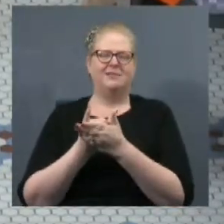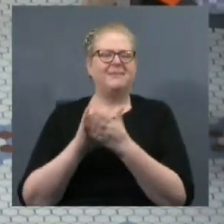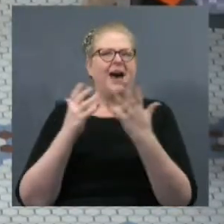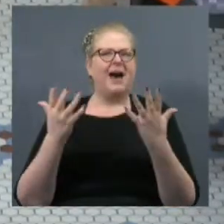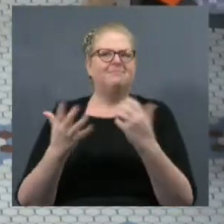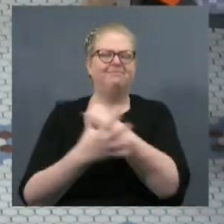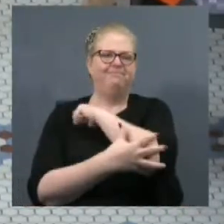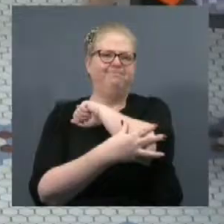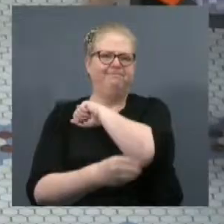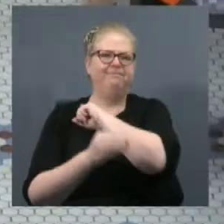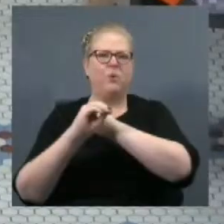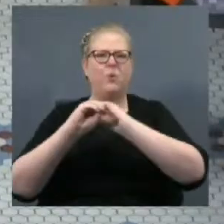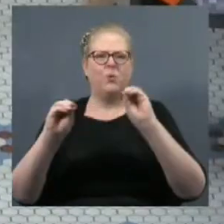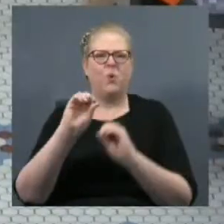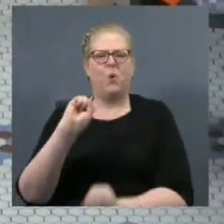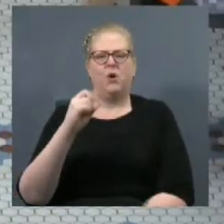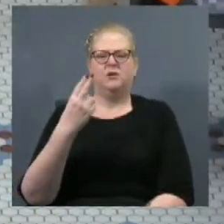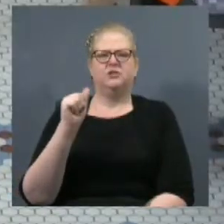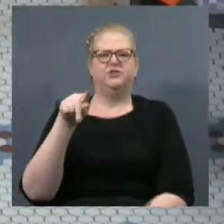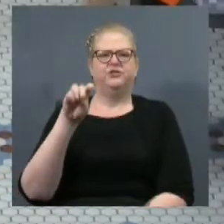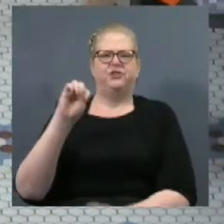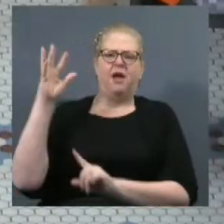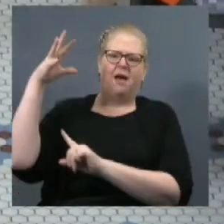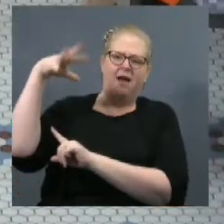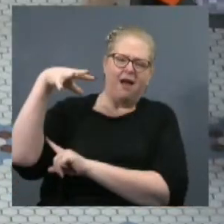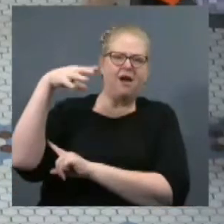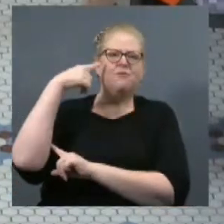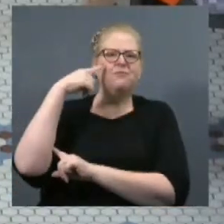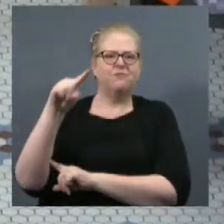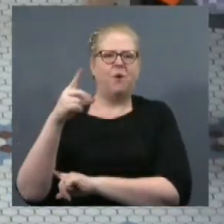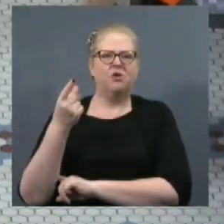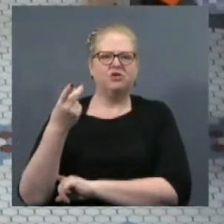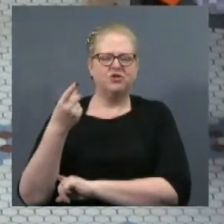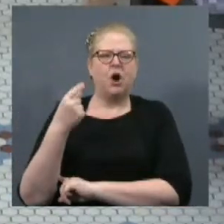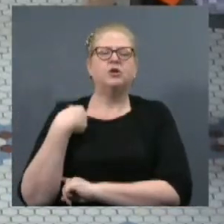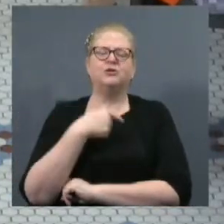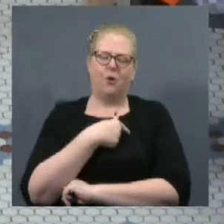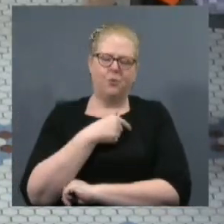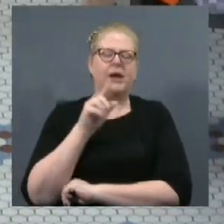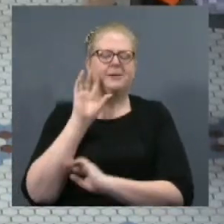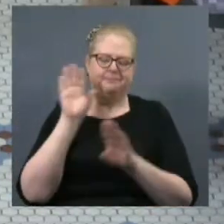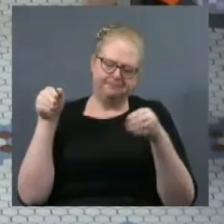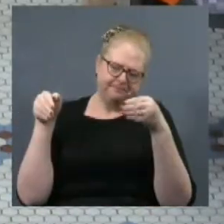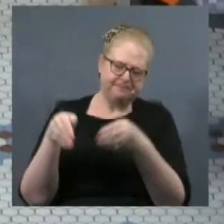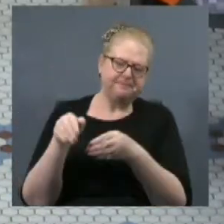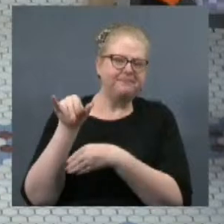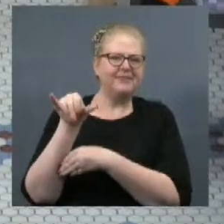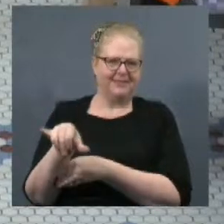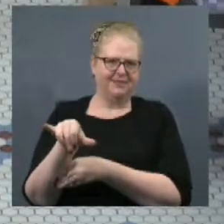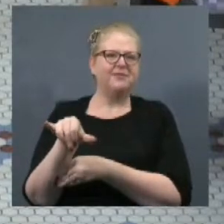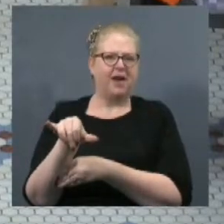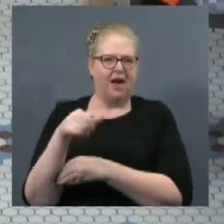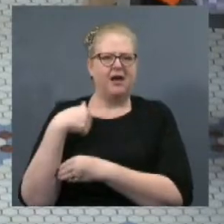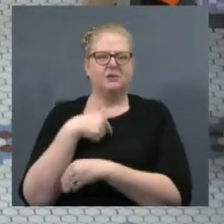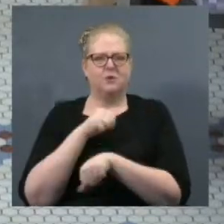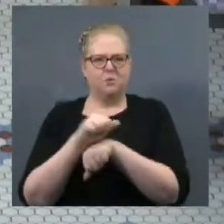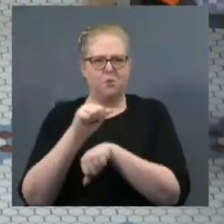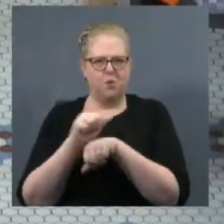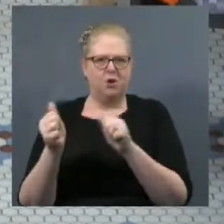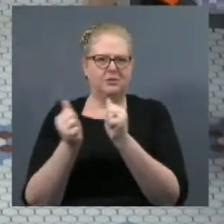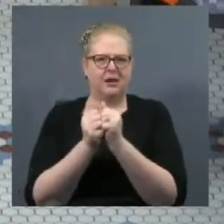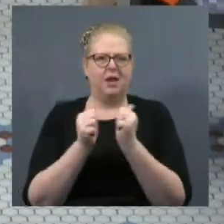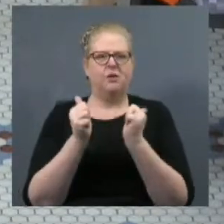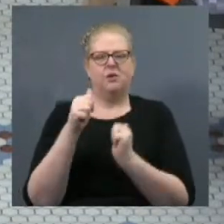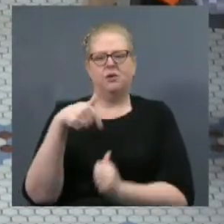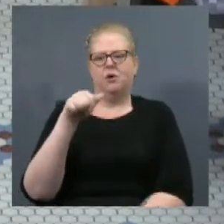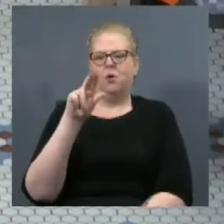again, help from lots of partners, including Studio Maine and AMFA and the Bowen School of Law,